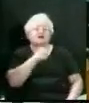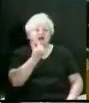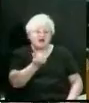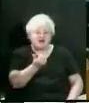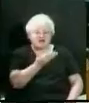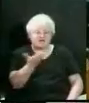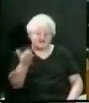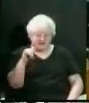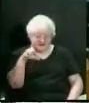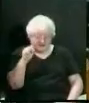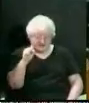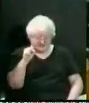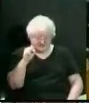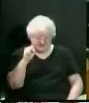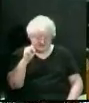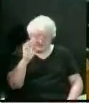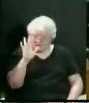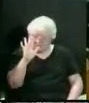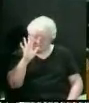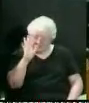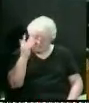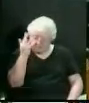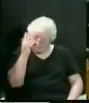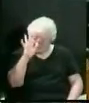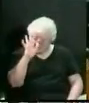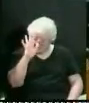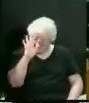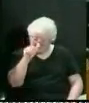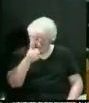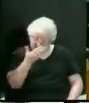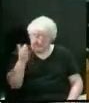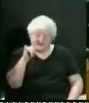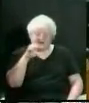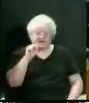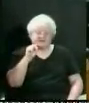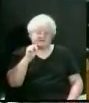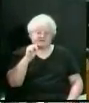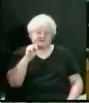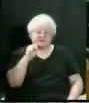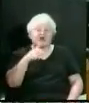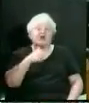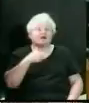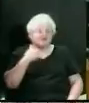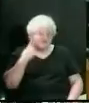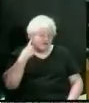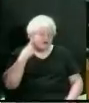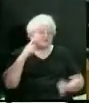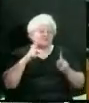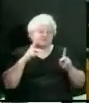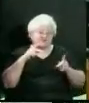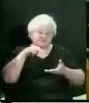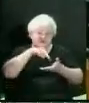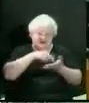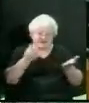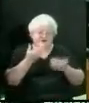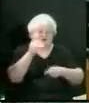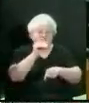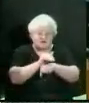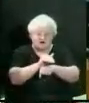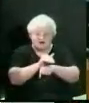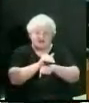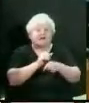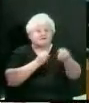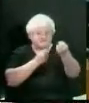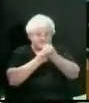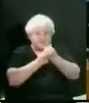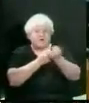is now wait a minute. The other thing is that I've had people stand up here tonight that's for the